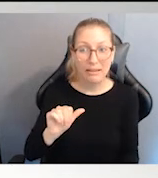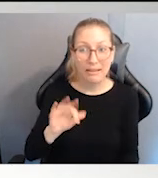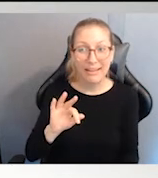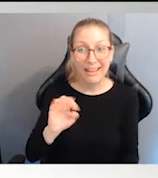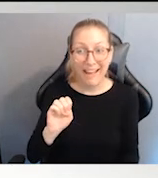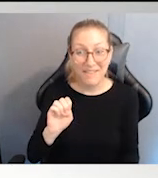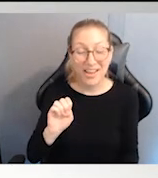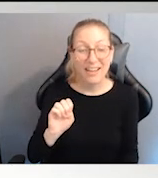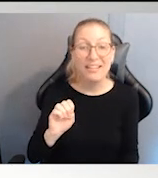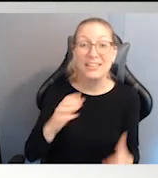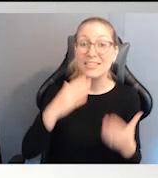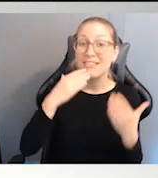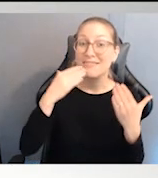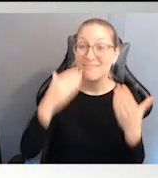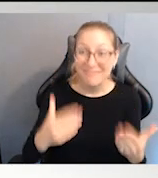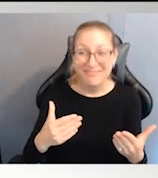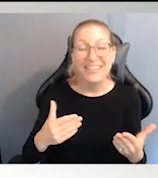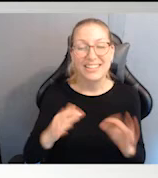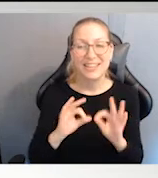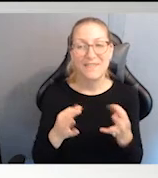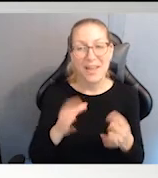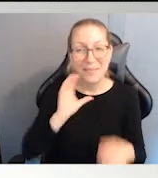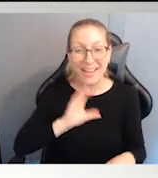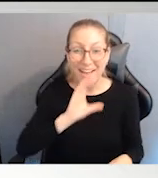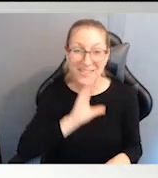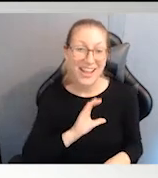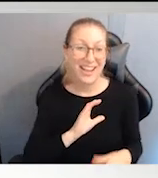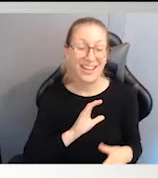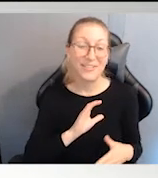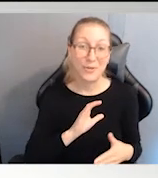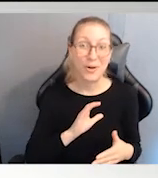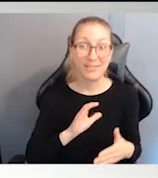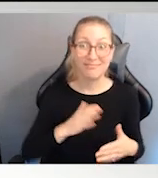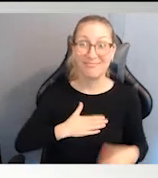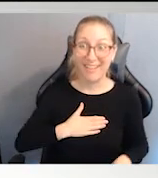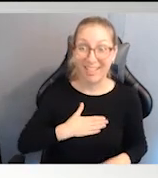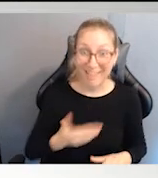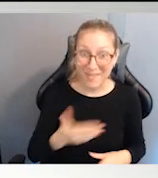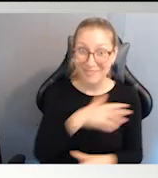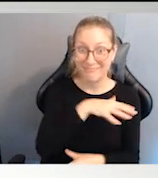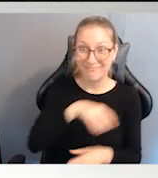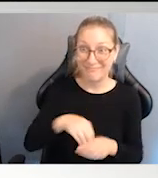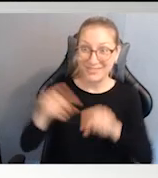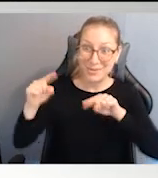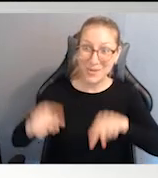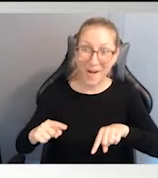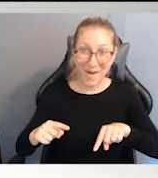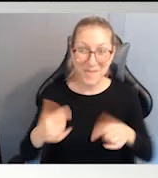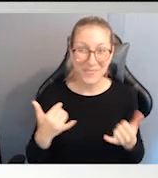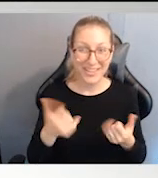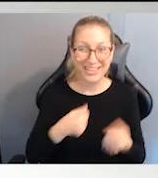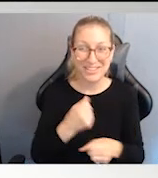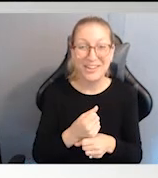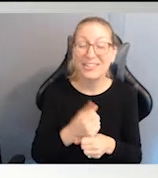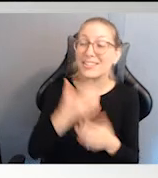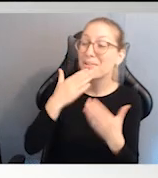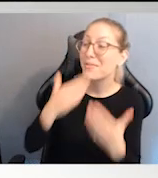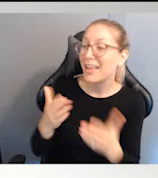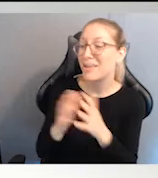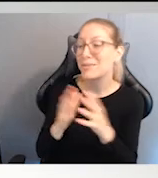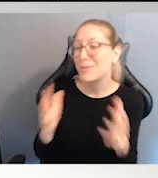give a big thank you to Family Cafe for letting us be here this year. Thank you. Thank you so much for